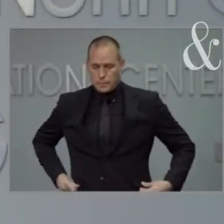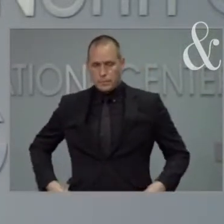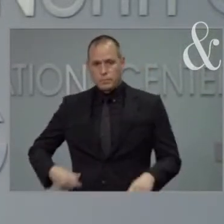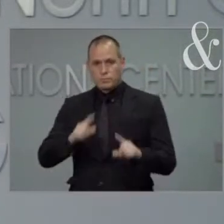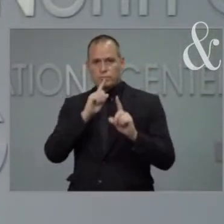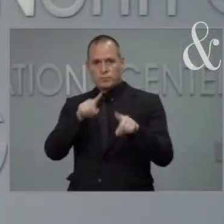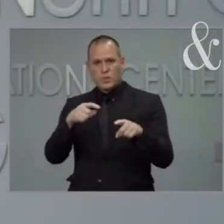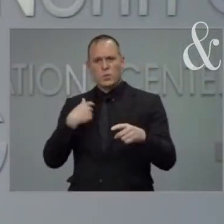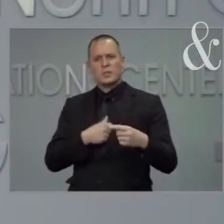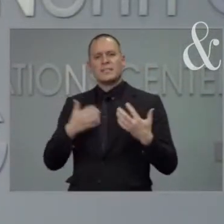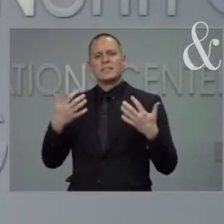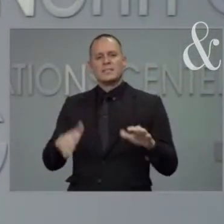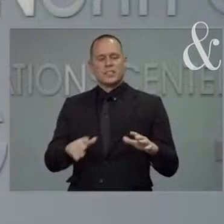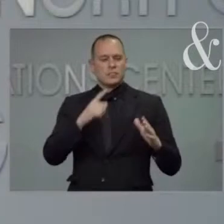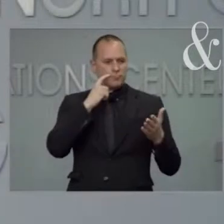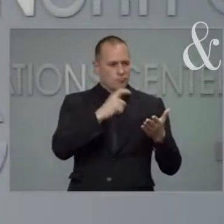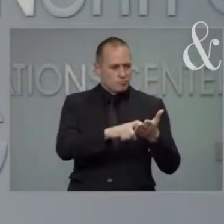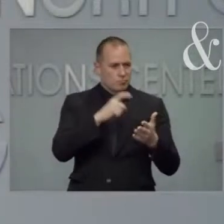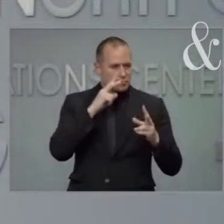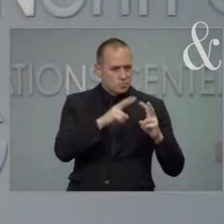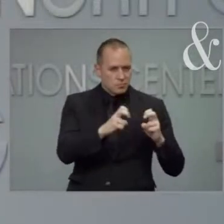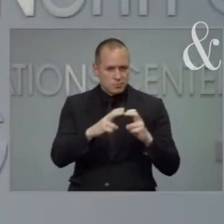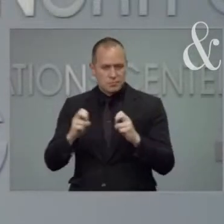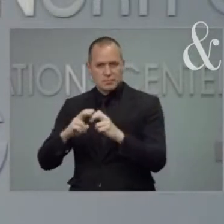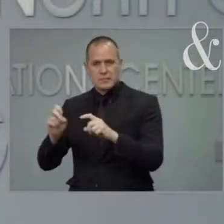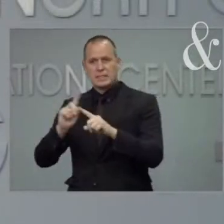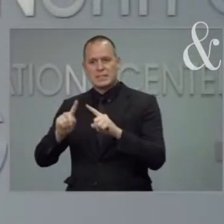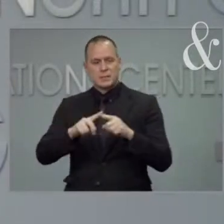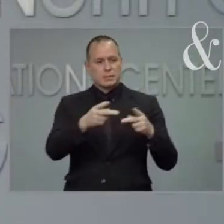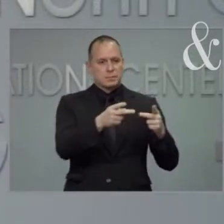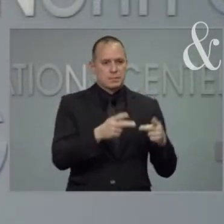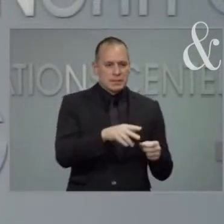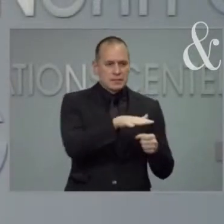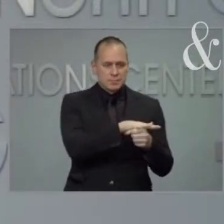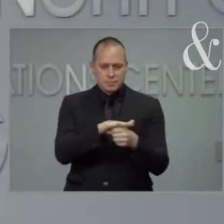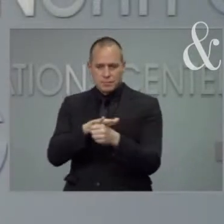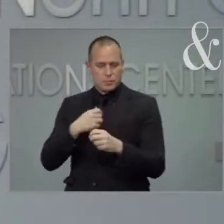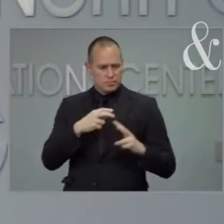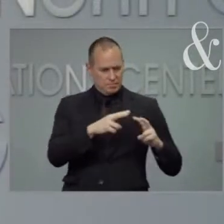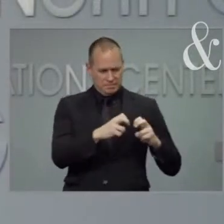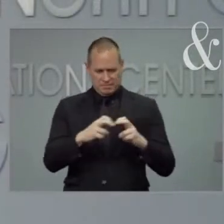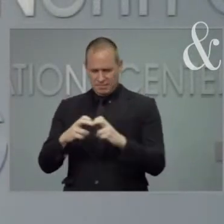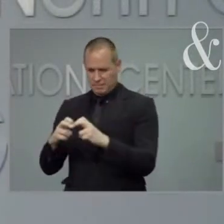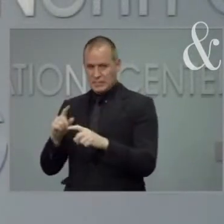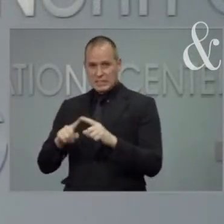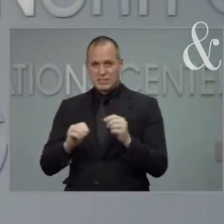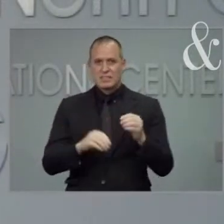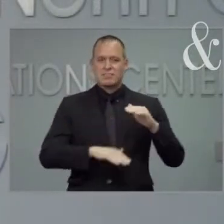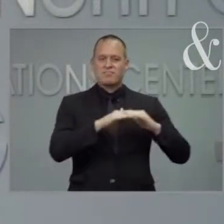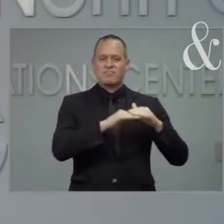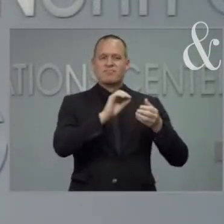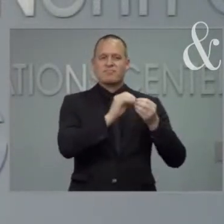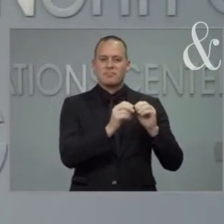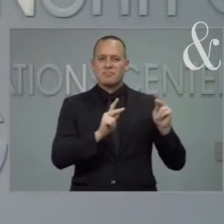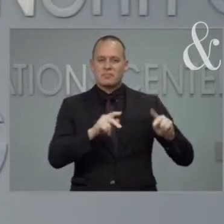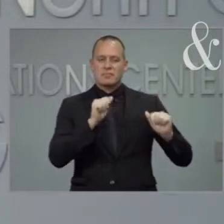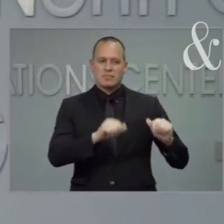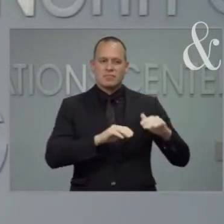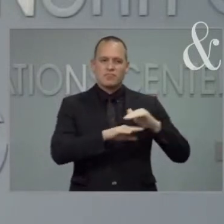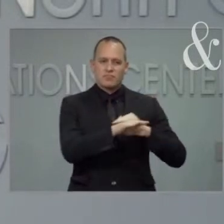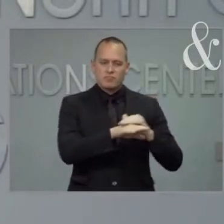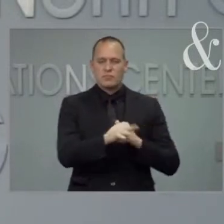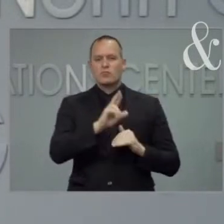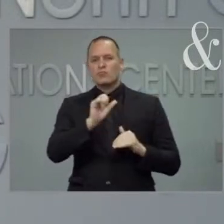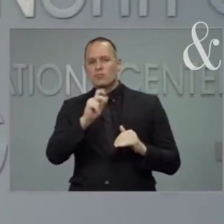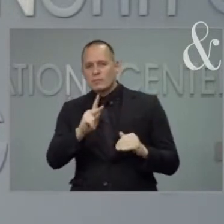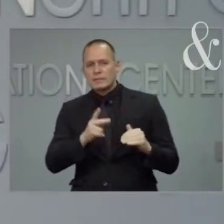various risk columns. And the executive order is based upon those different levels of risks. And